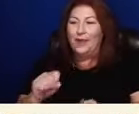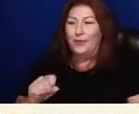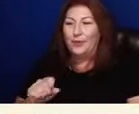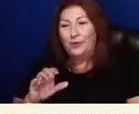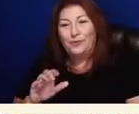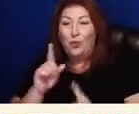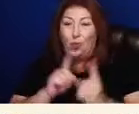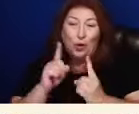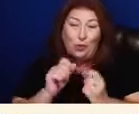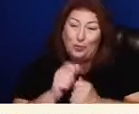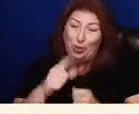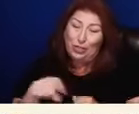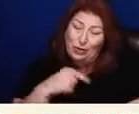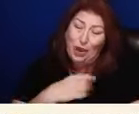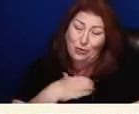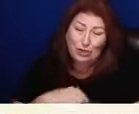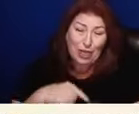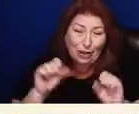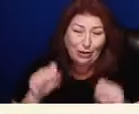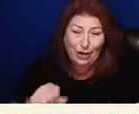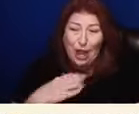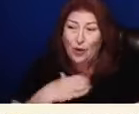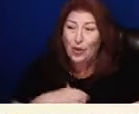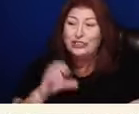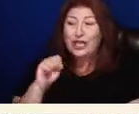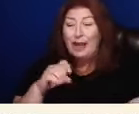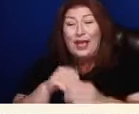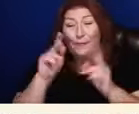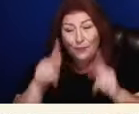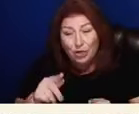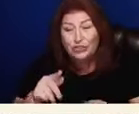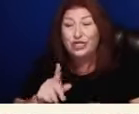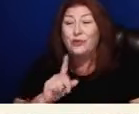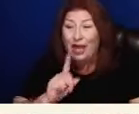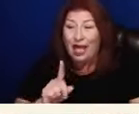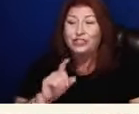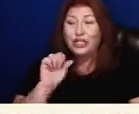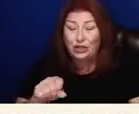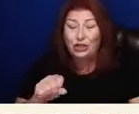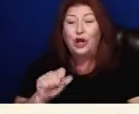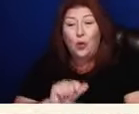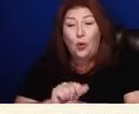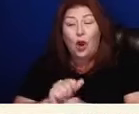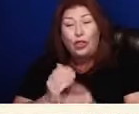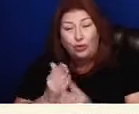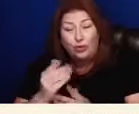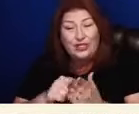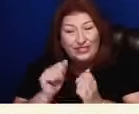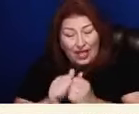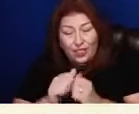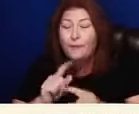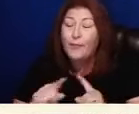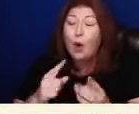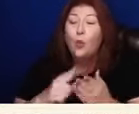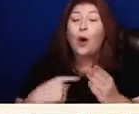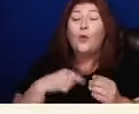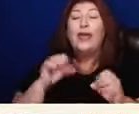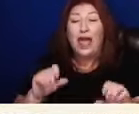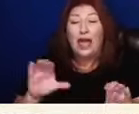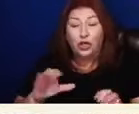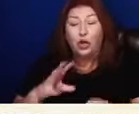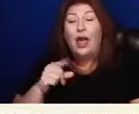you right now. I wish that I could. I wish that we could be in person and we could actually workshop this out together. But what we can do and what you can do is